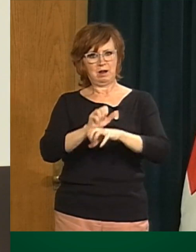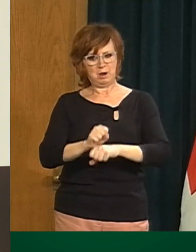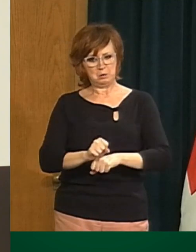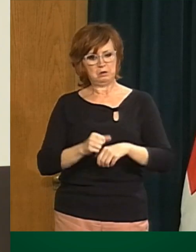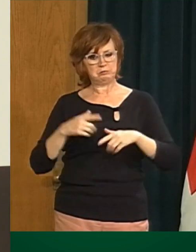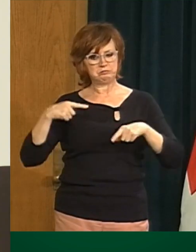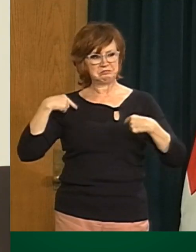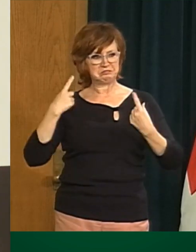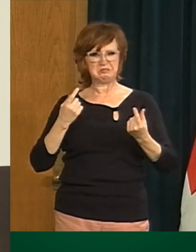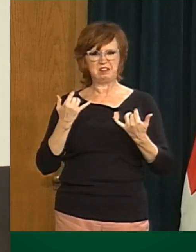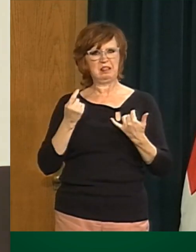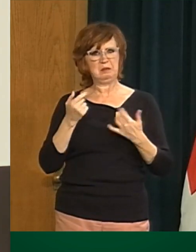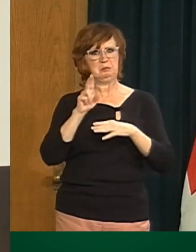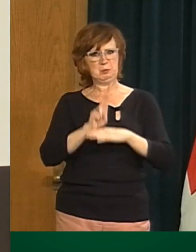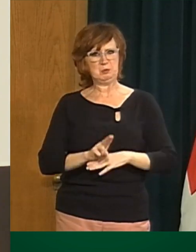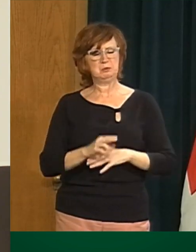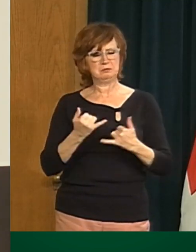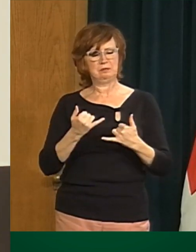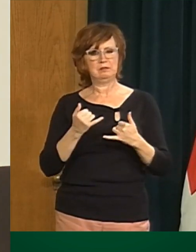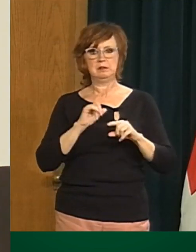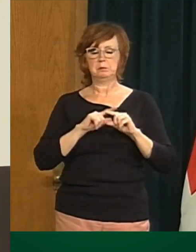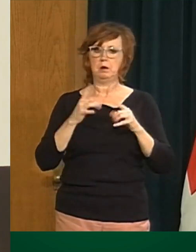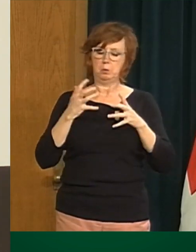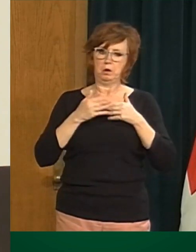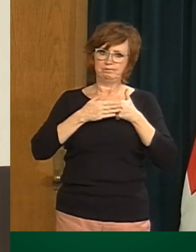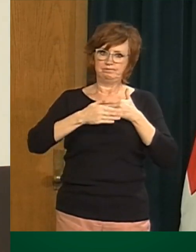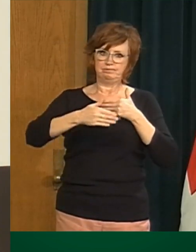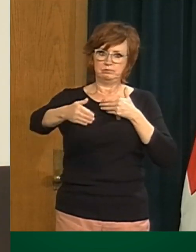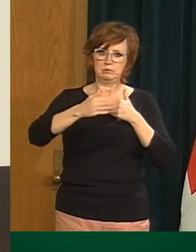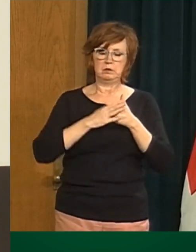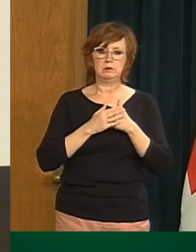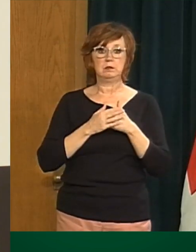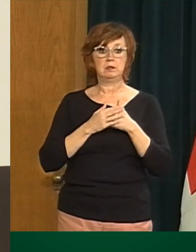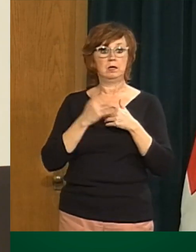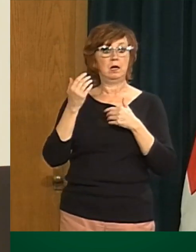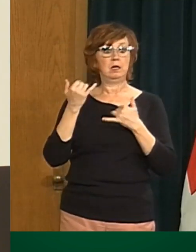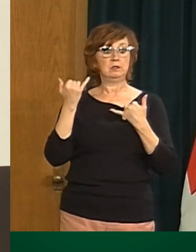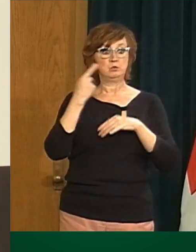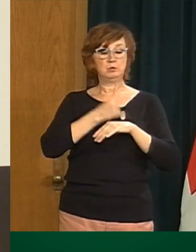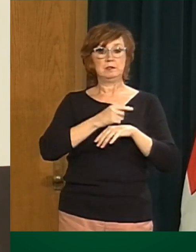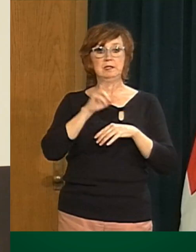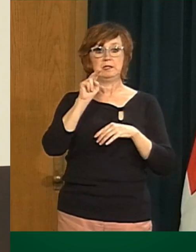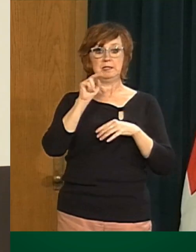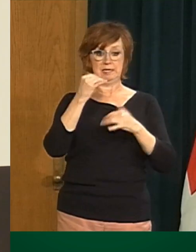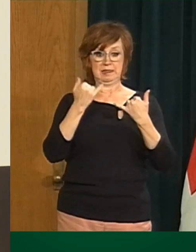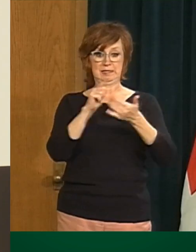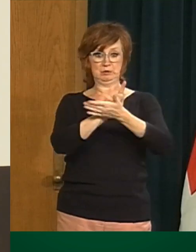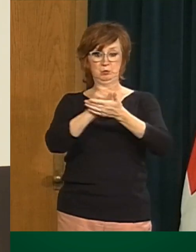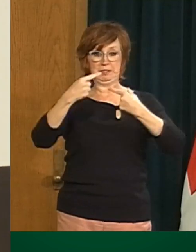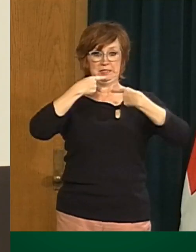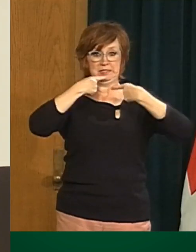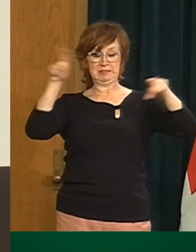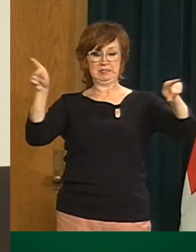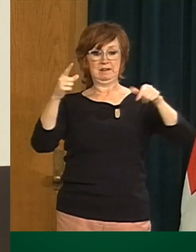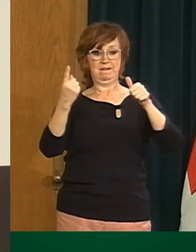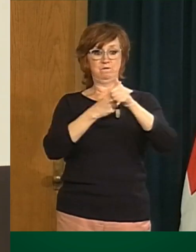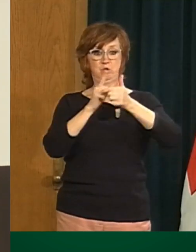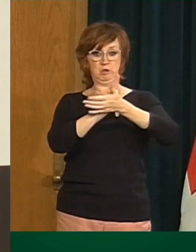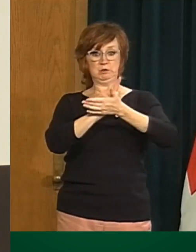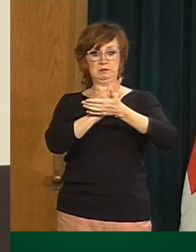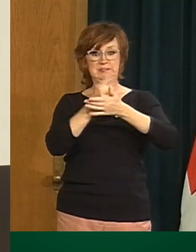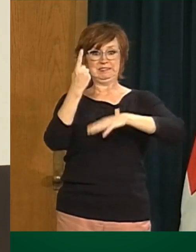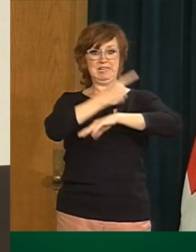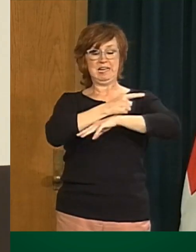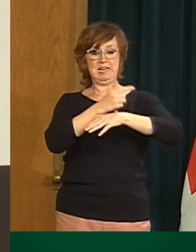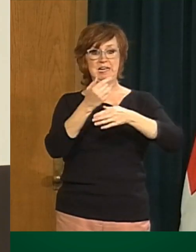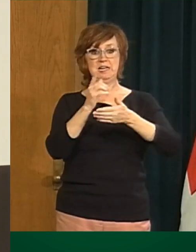wanted to mention that in the news release, there's a reference to Mental Health Week, and obviously mental health is really important in this time. It's always important,